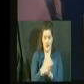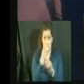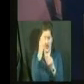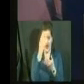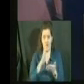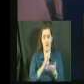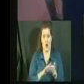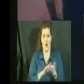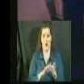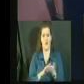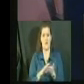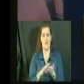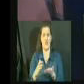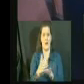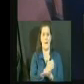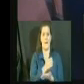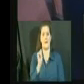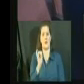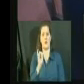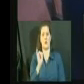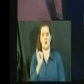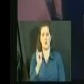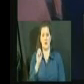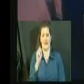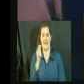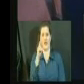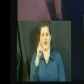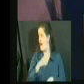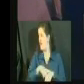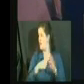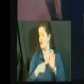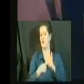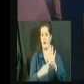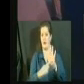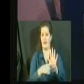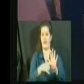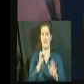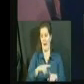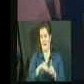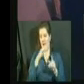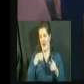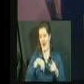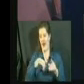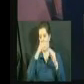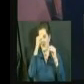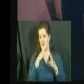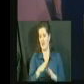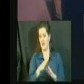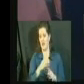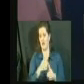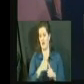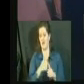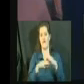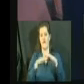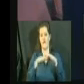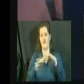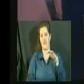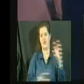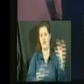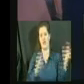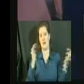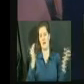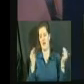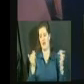as well, and I don't have time to present that, but our teachers do fall below in